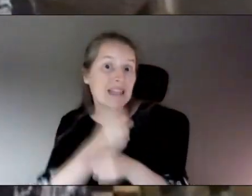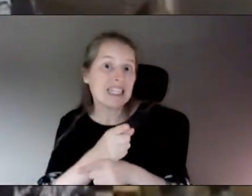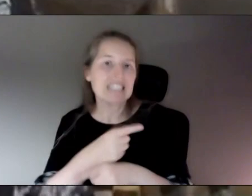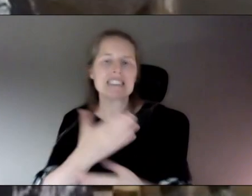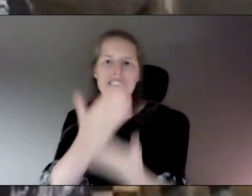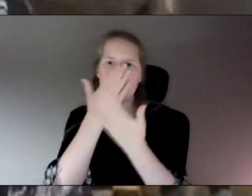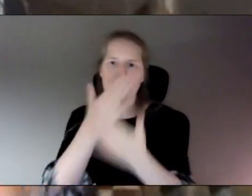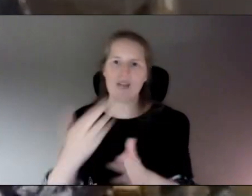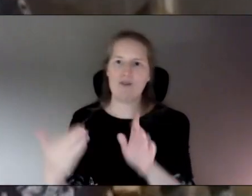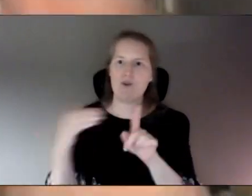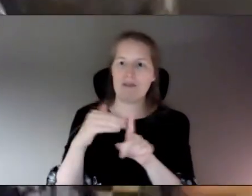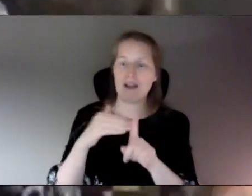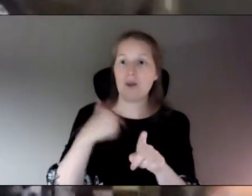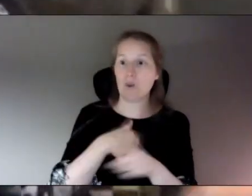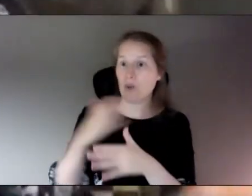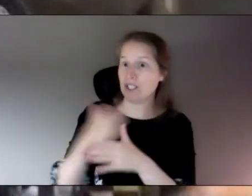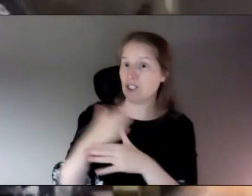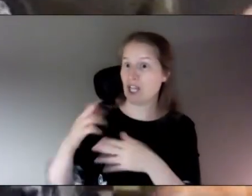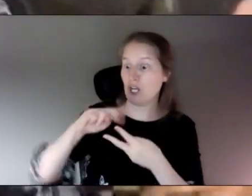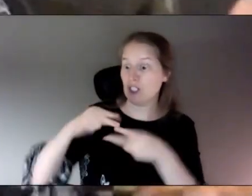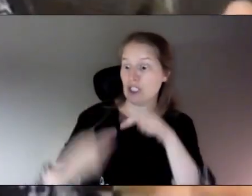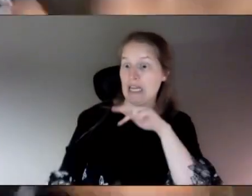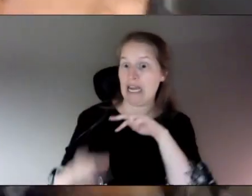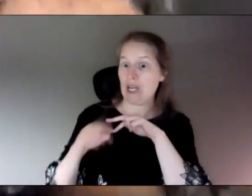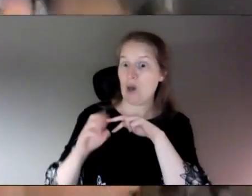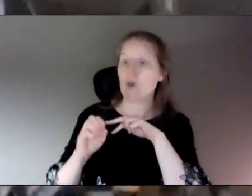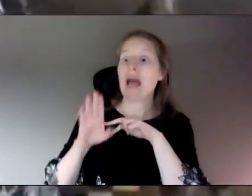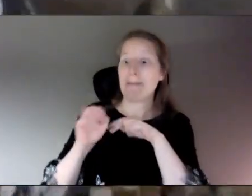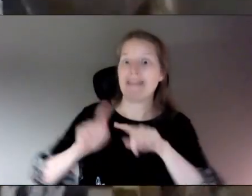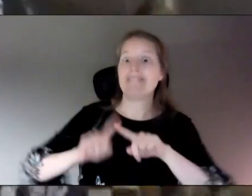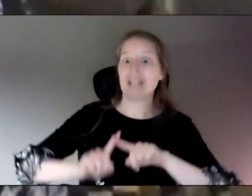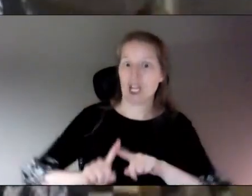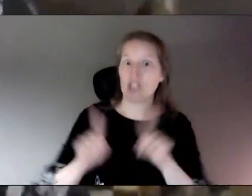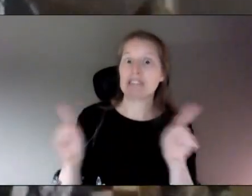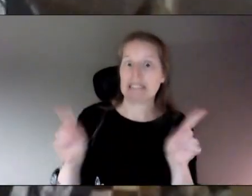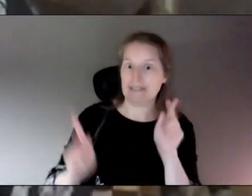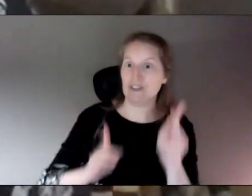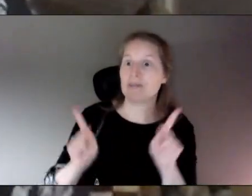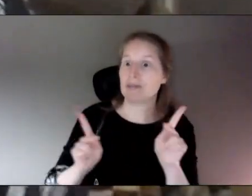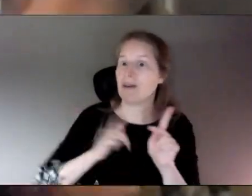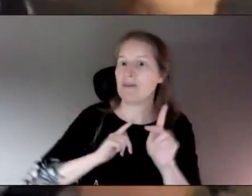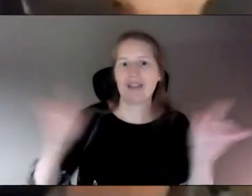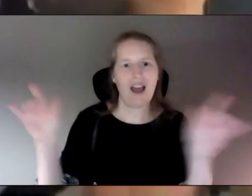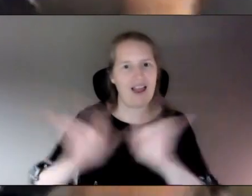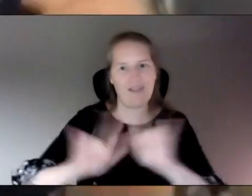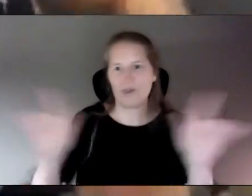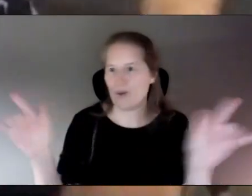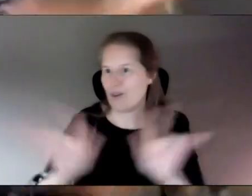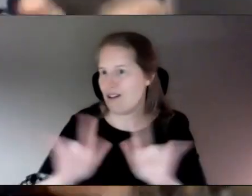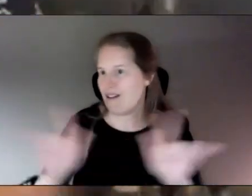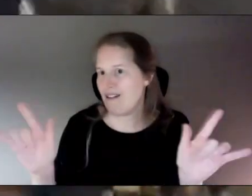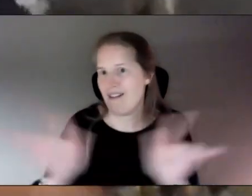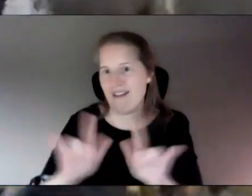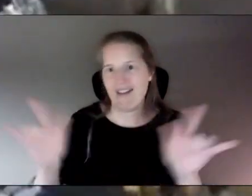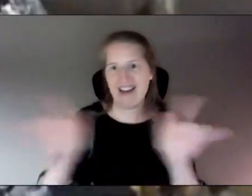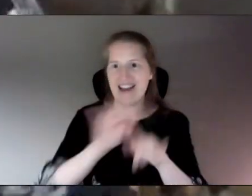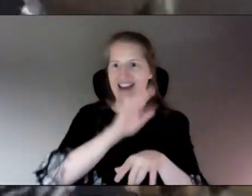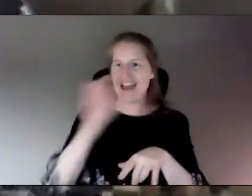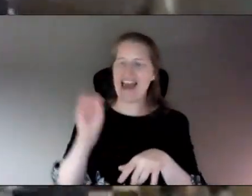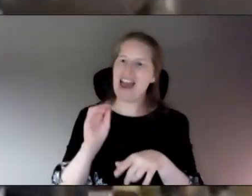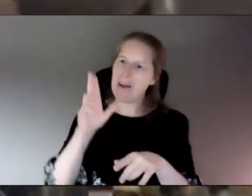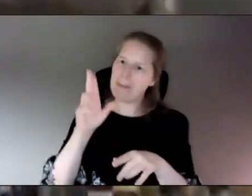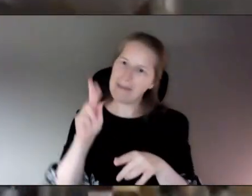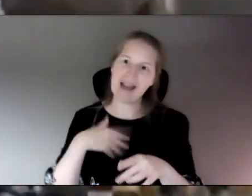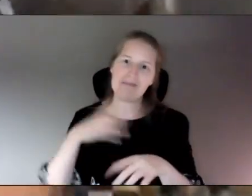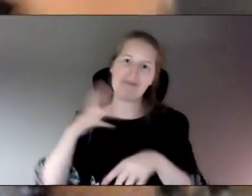share genetic code and be very different people. And I love all of you. A big up to that Olosan clan in the Philippines